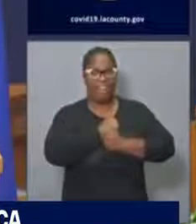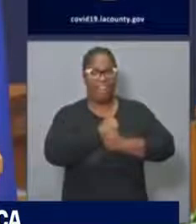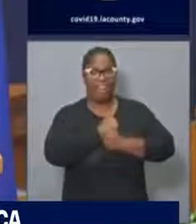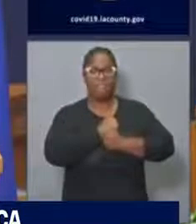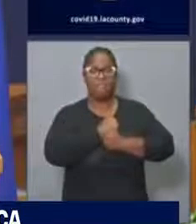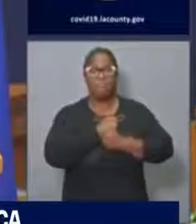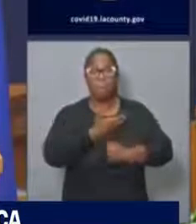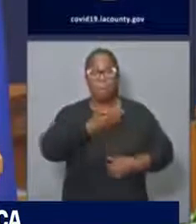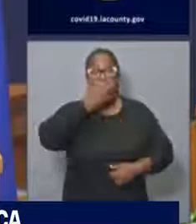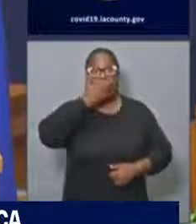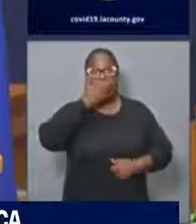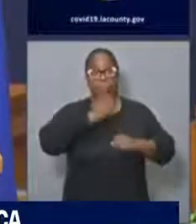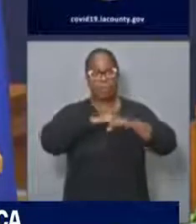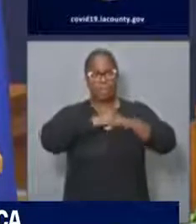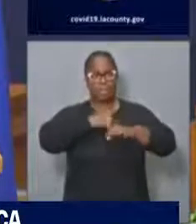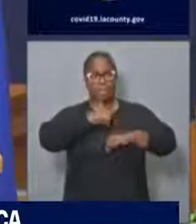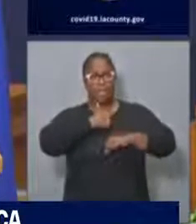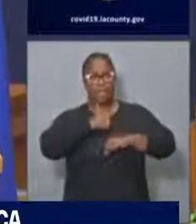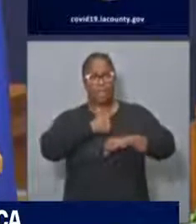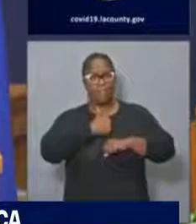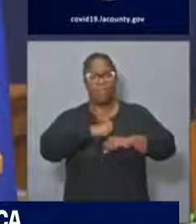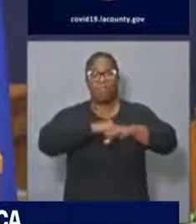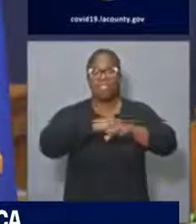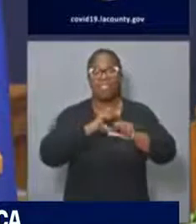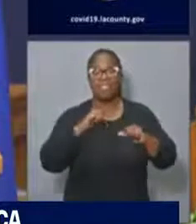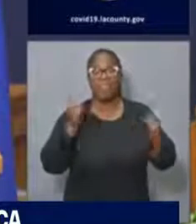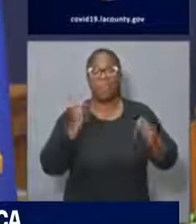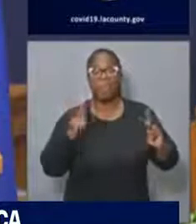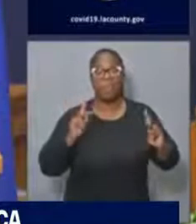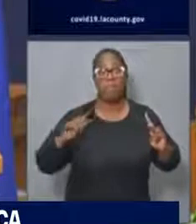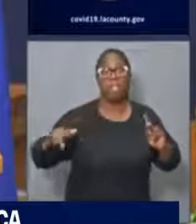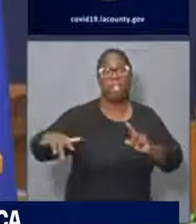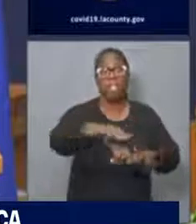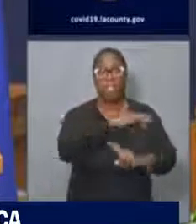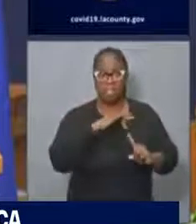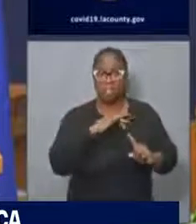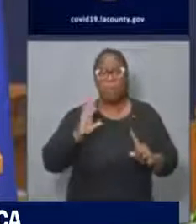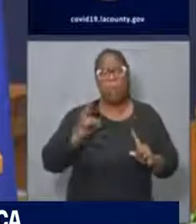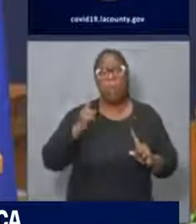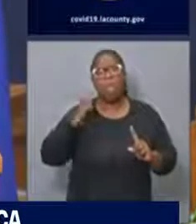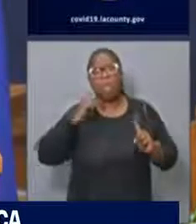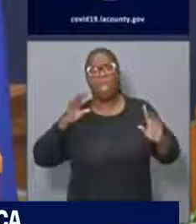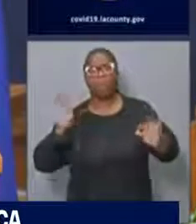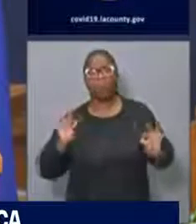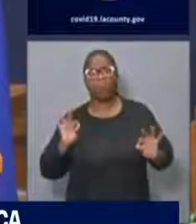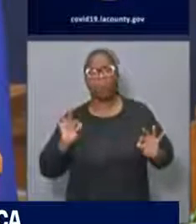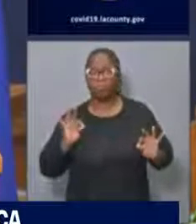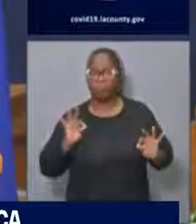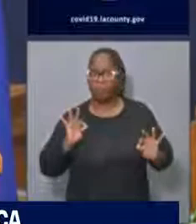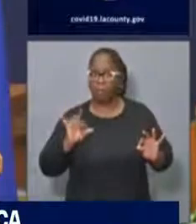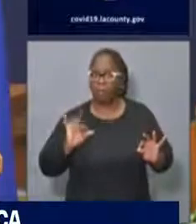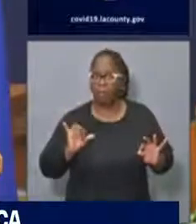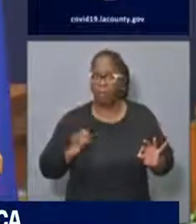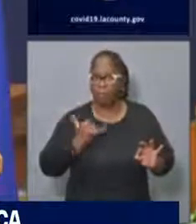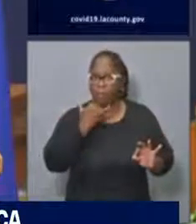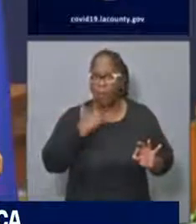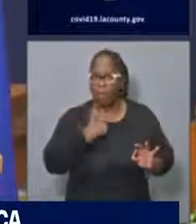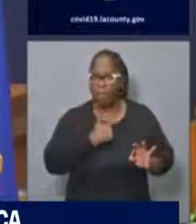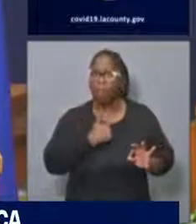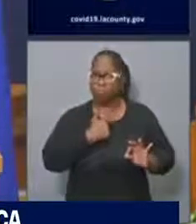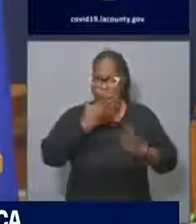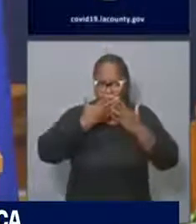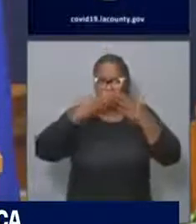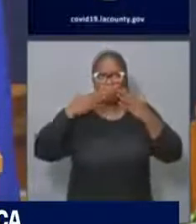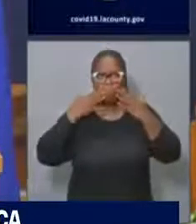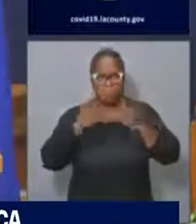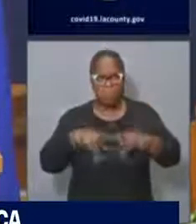protect you and others around you than you had previously thought. One of the most important questions right now is whether to reopen our schools. I